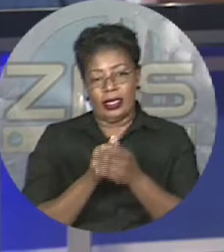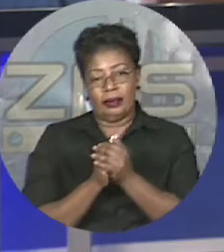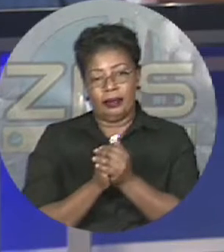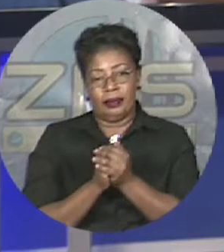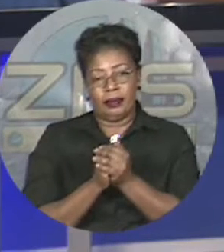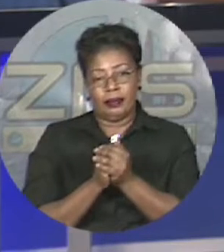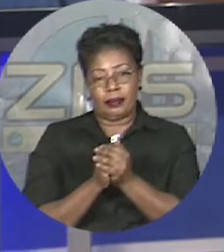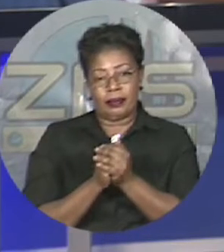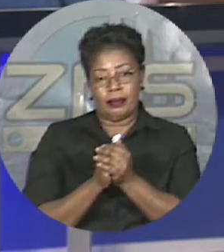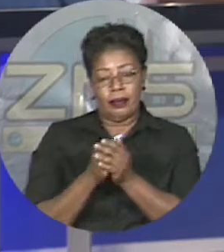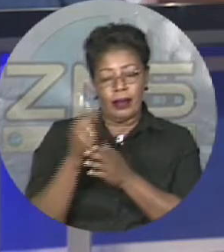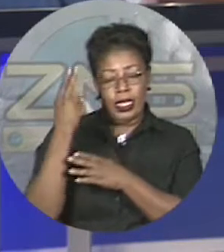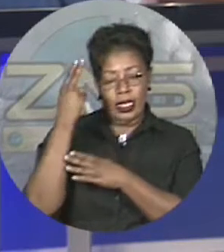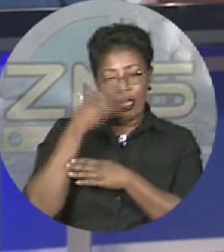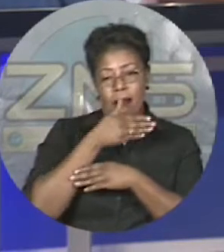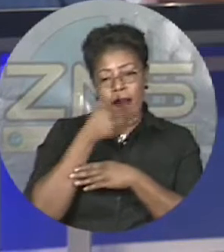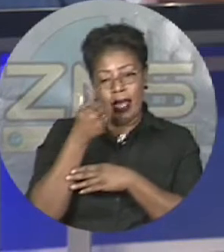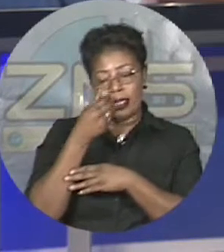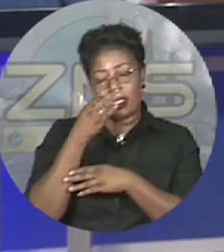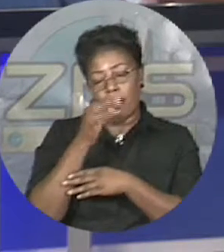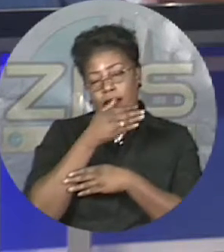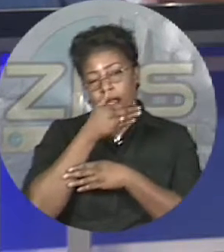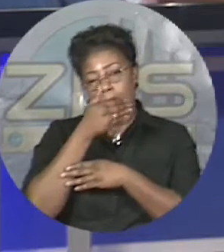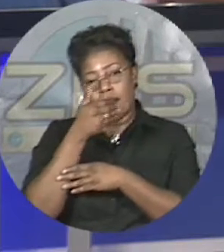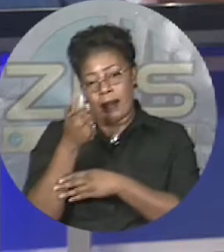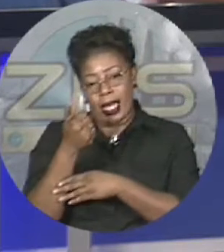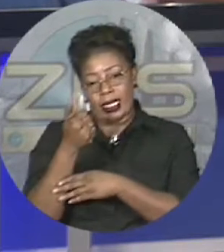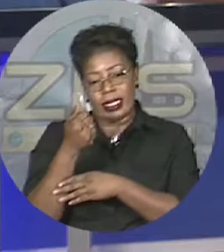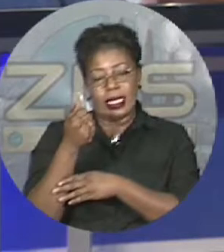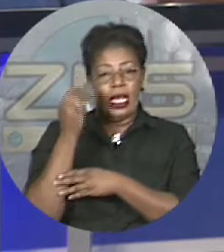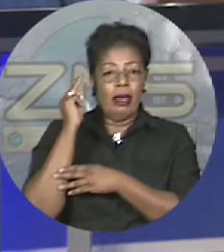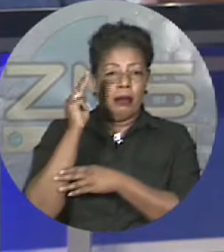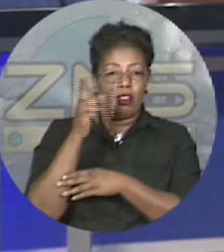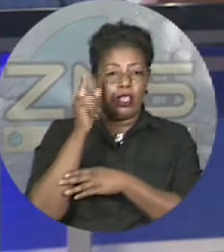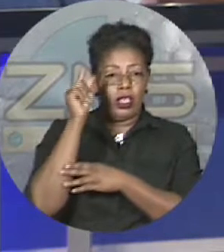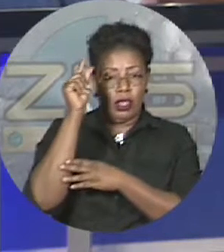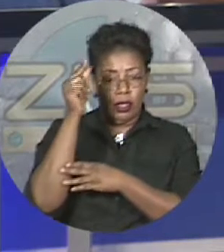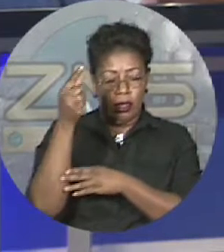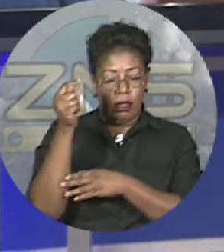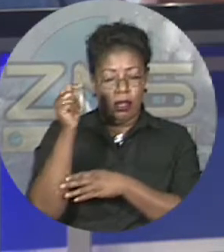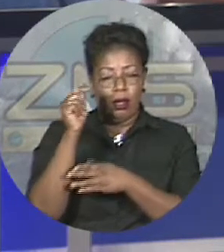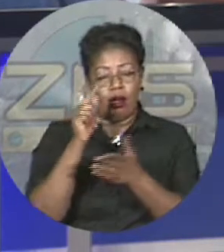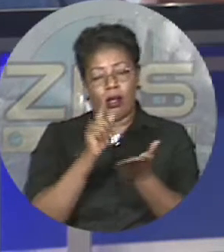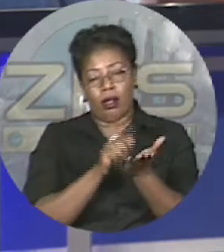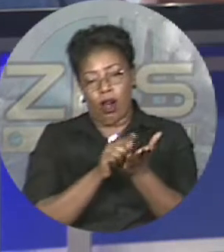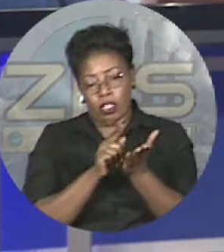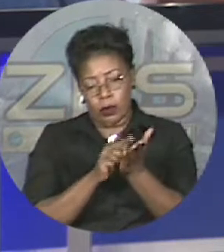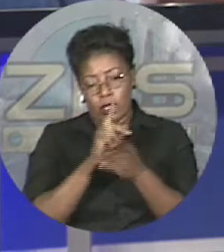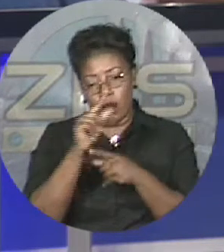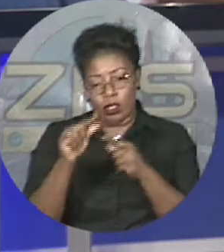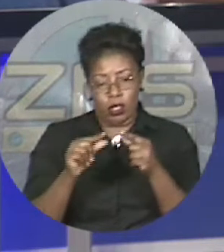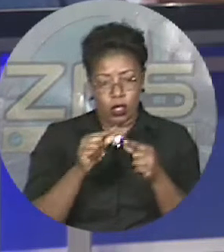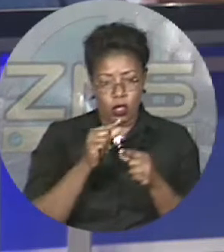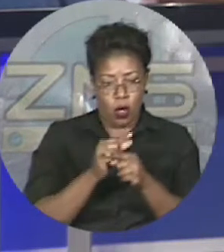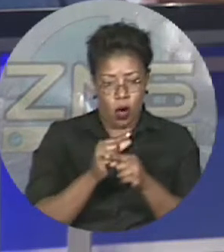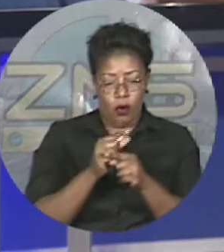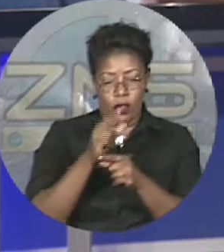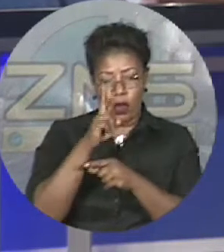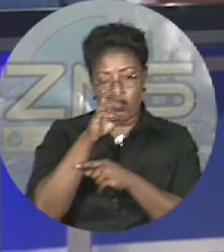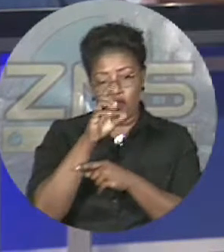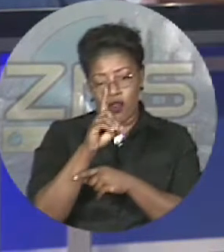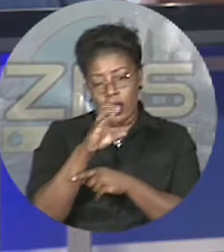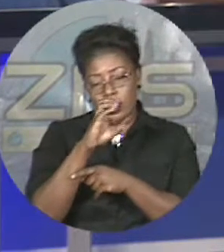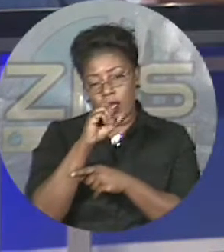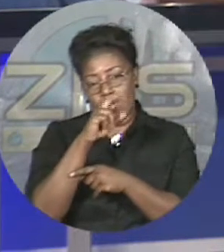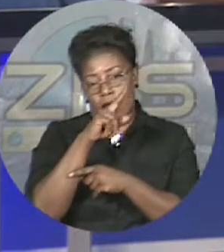He's considered the creme de la creme in his field of ministering the gospel, not only here in the Bahamas, but across the globe. And during a red carpet affair in Fort